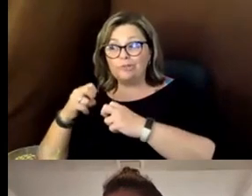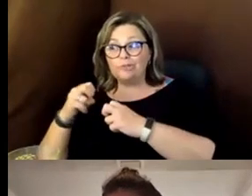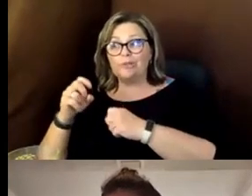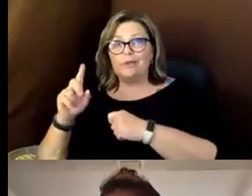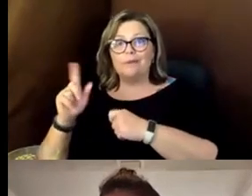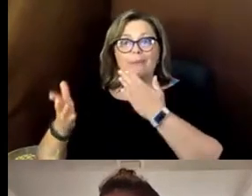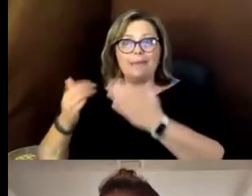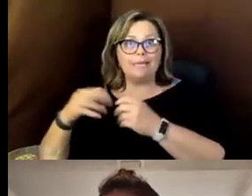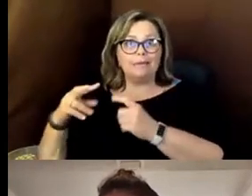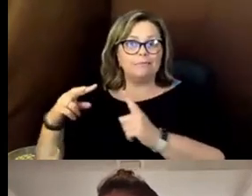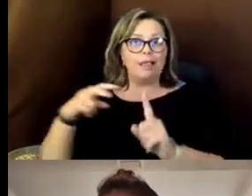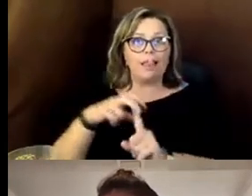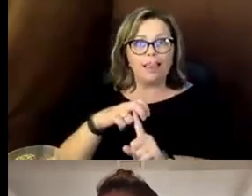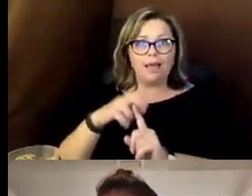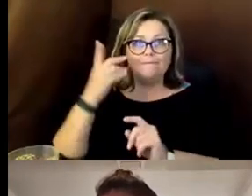we're not